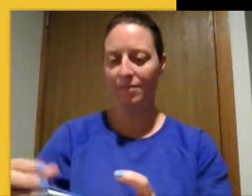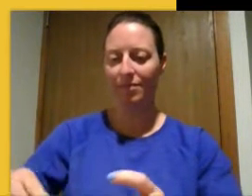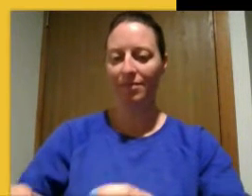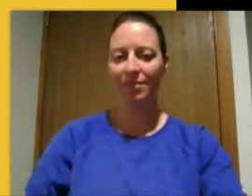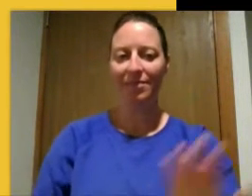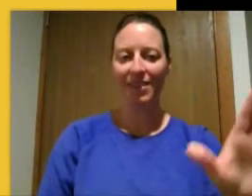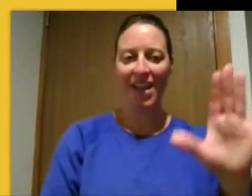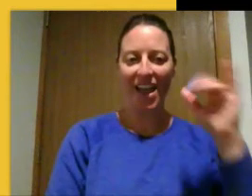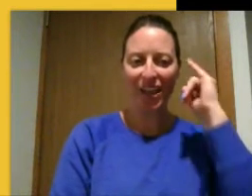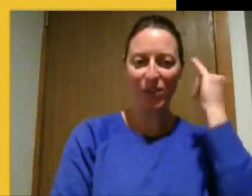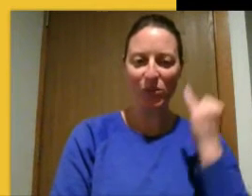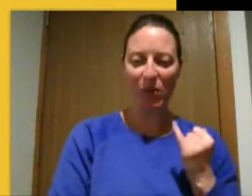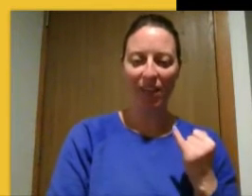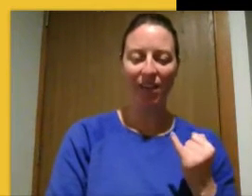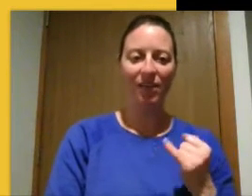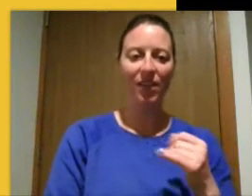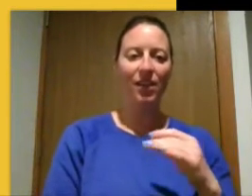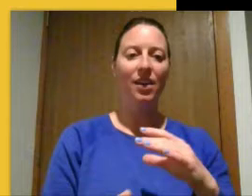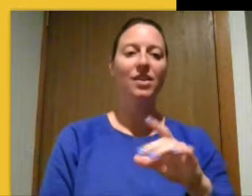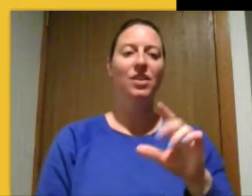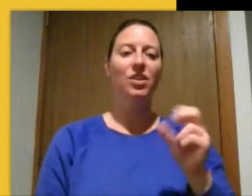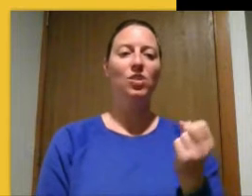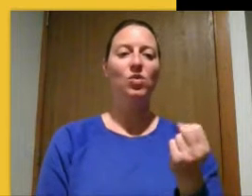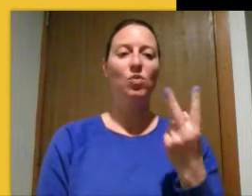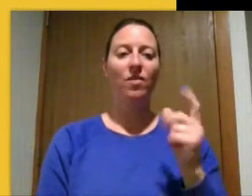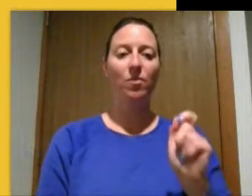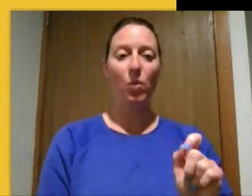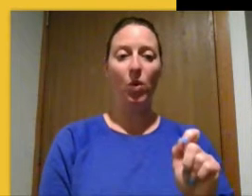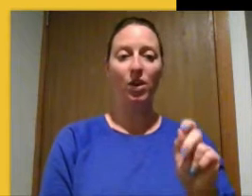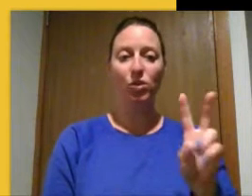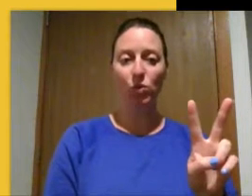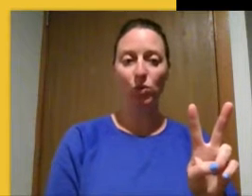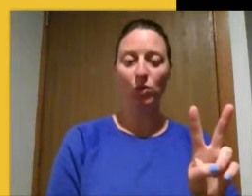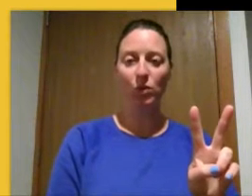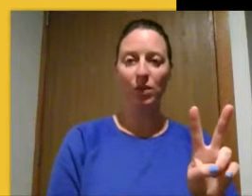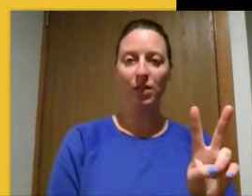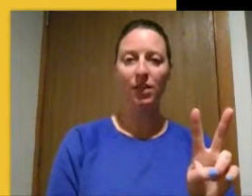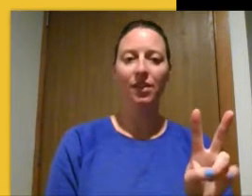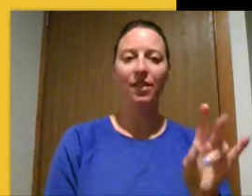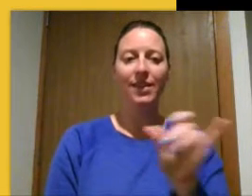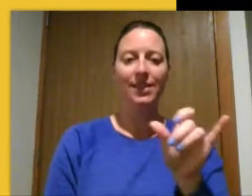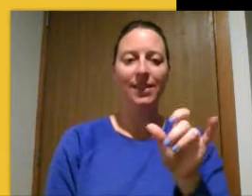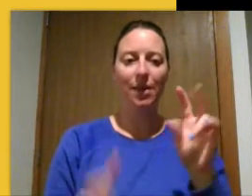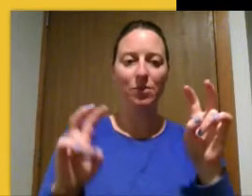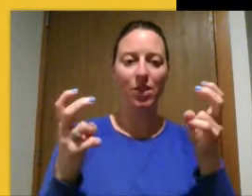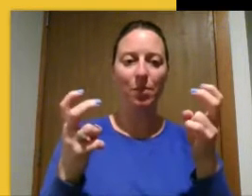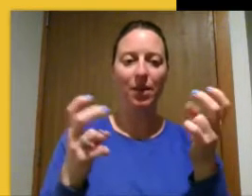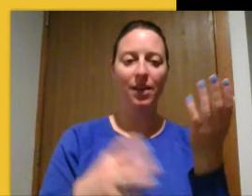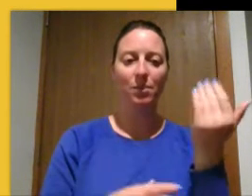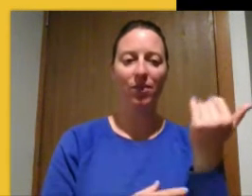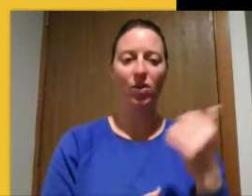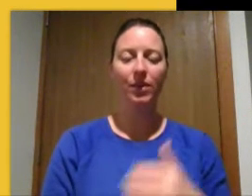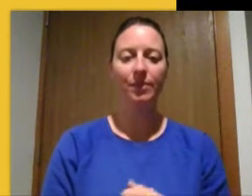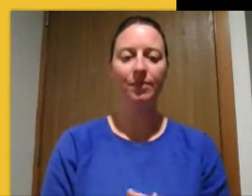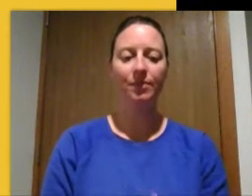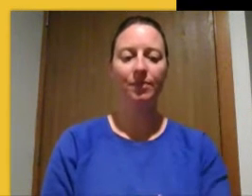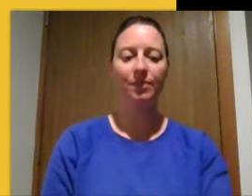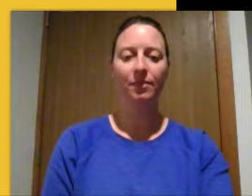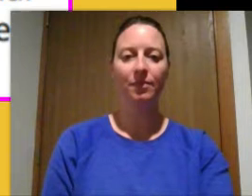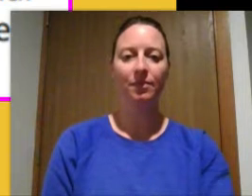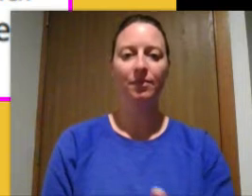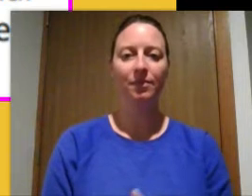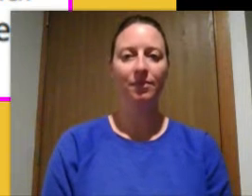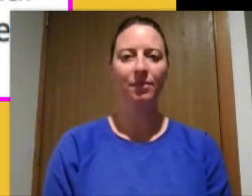Hi, Julie. This is lesson 12.2, data displays and measures of center.